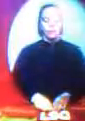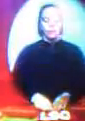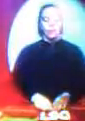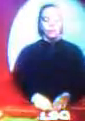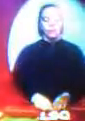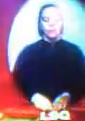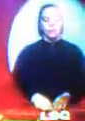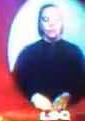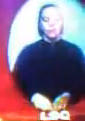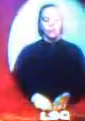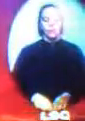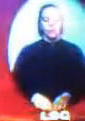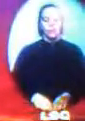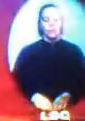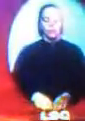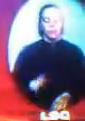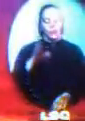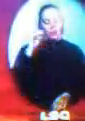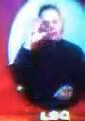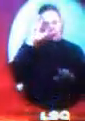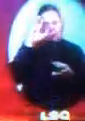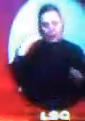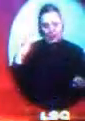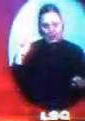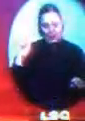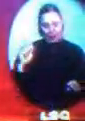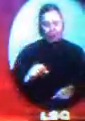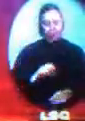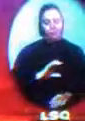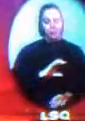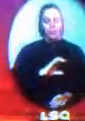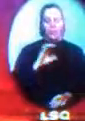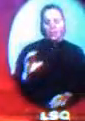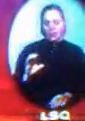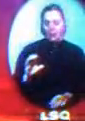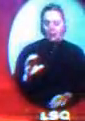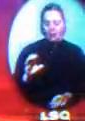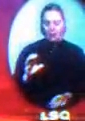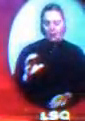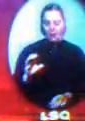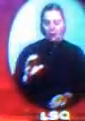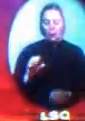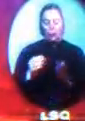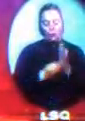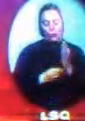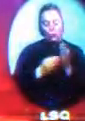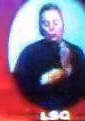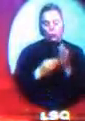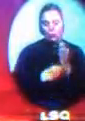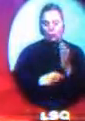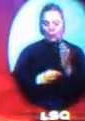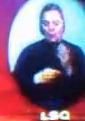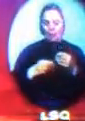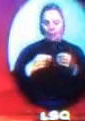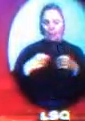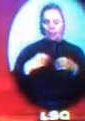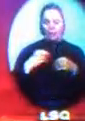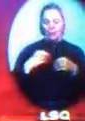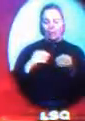French? Mr. Speaker, in this country, if a document or a book sells more than 5,000 copies, it's considered a